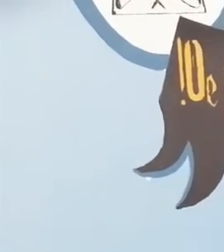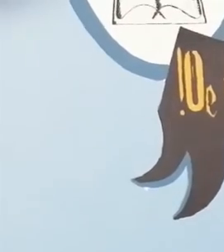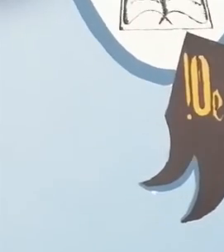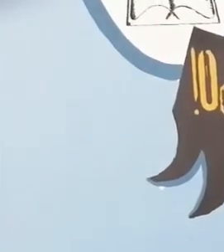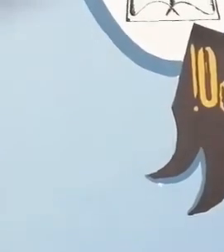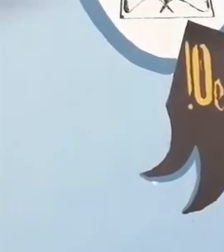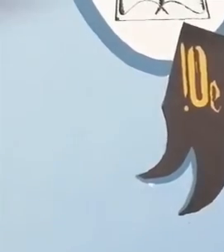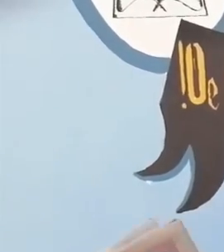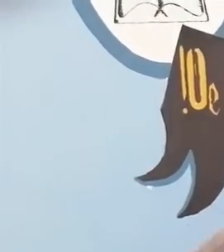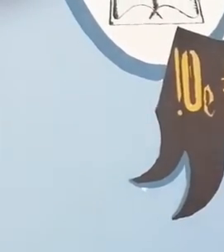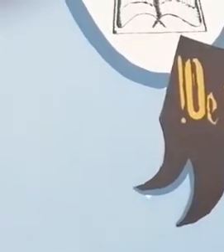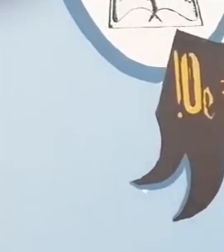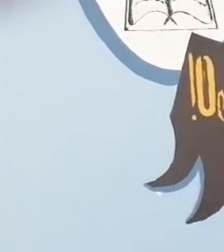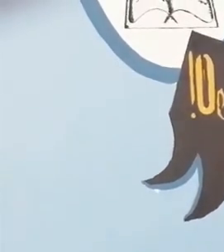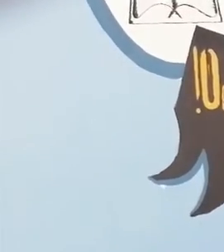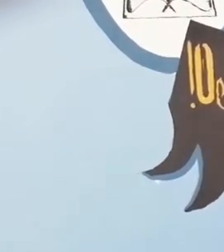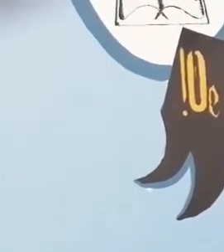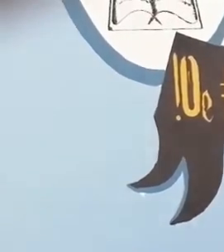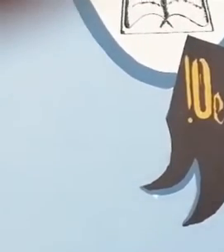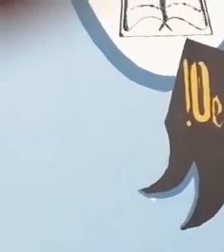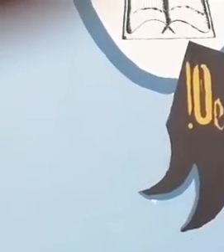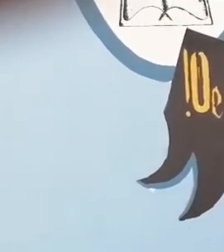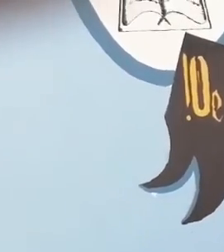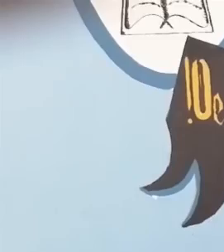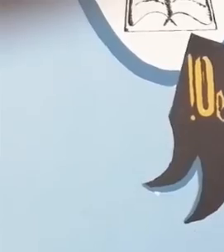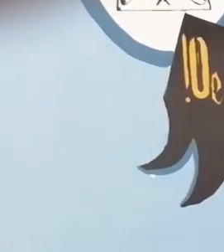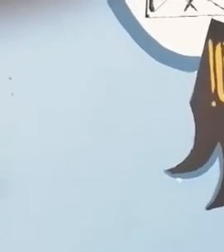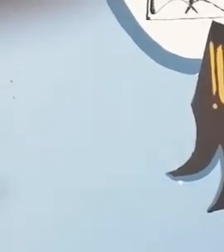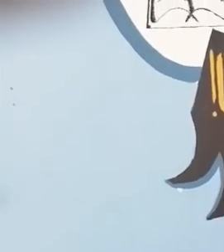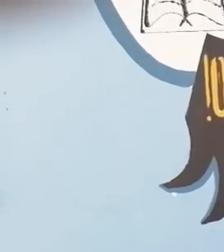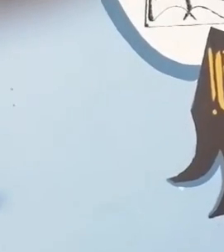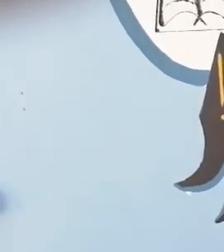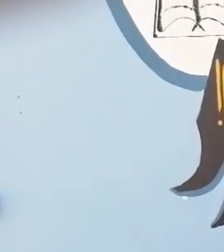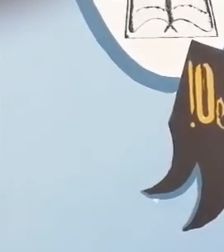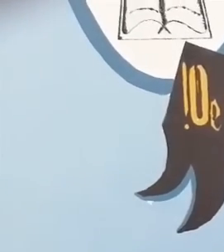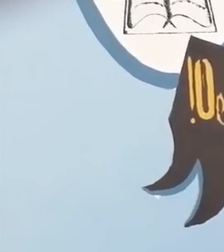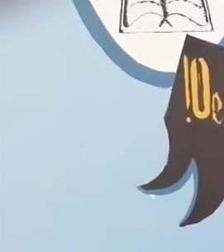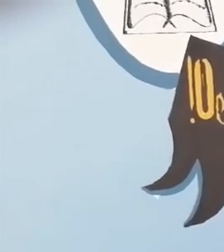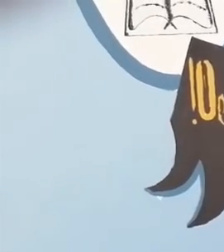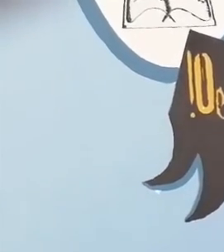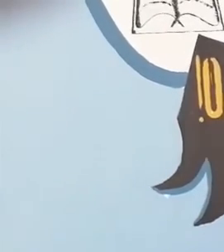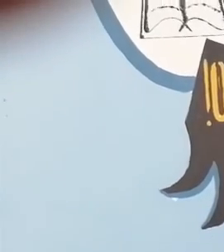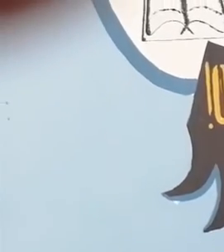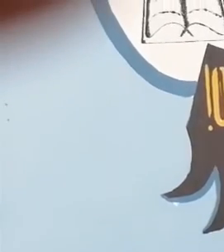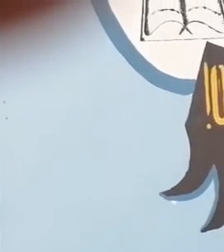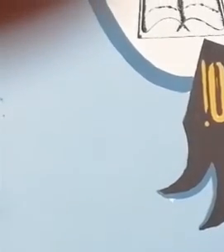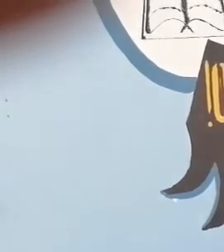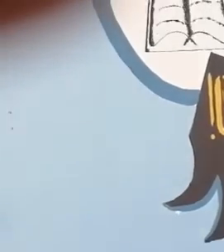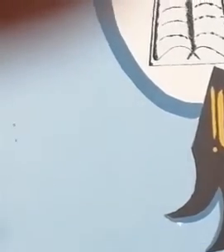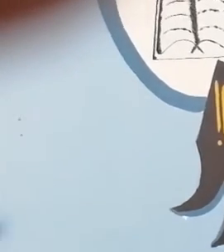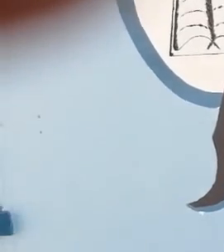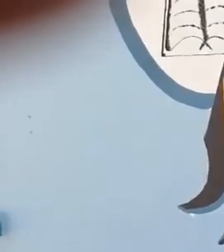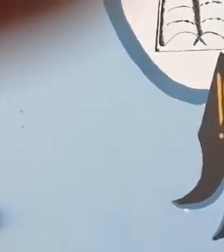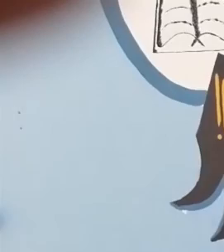we are interacting or communicating with the parents. Lovely. That's how And we then understand. just your general message to